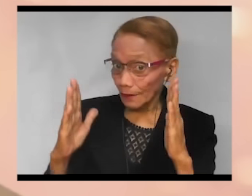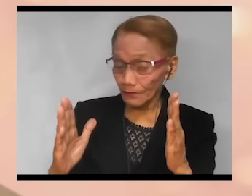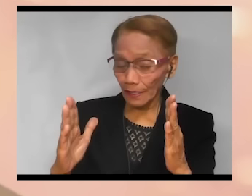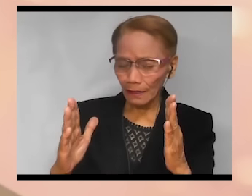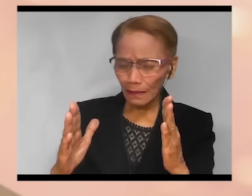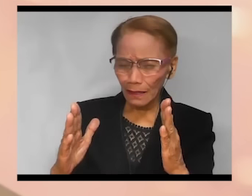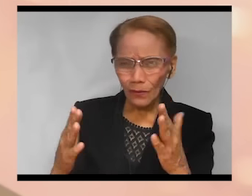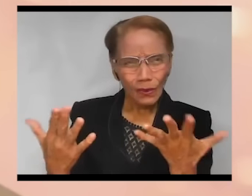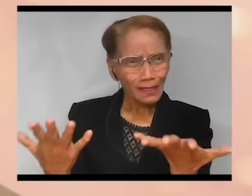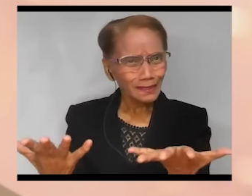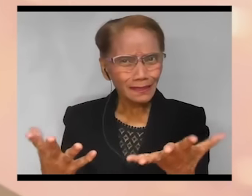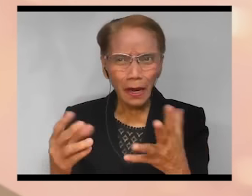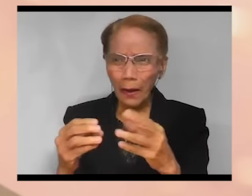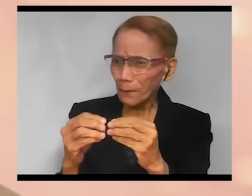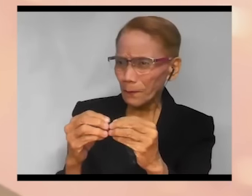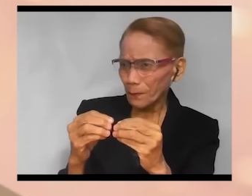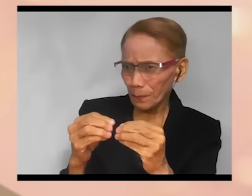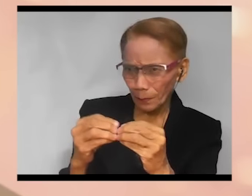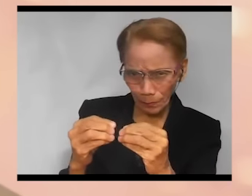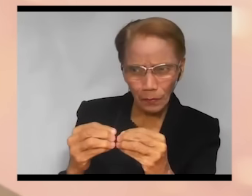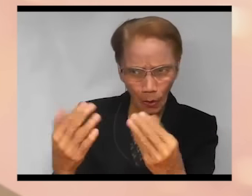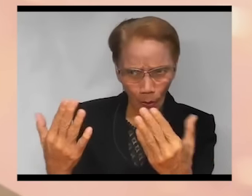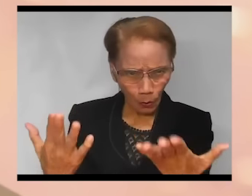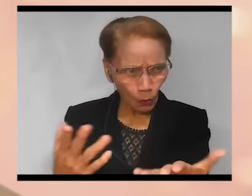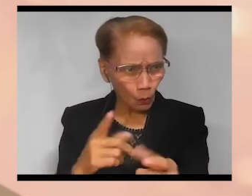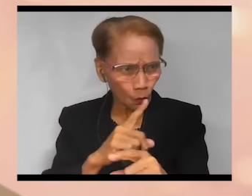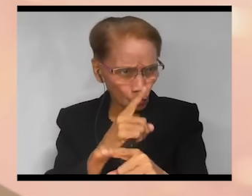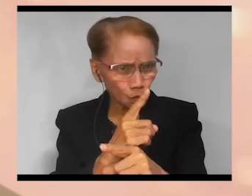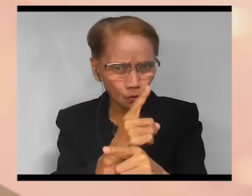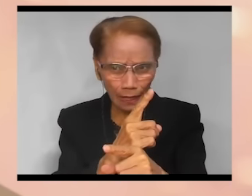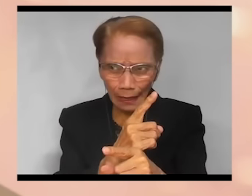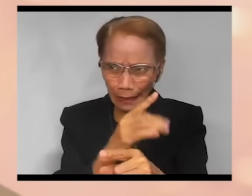servant was more practical,